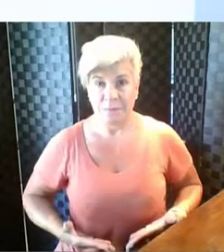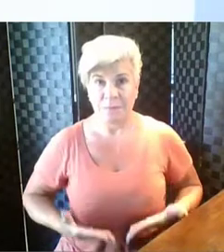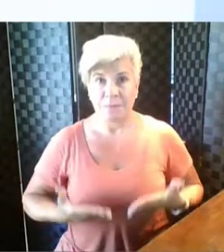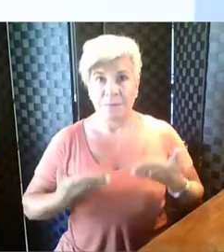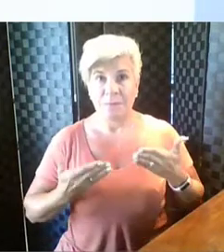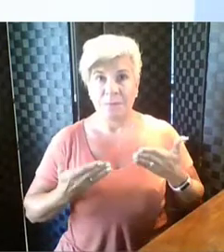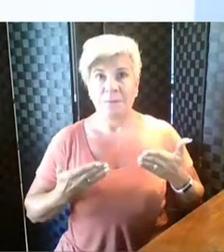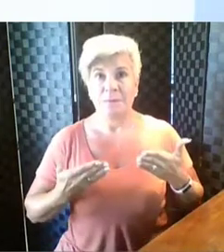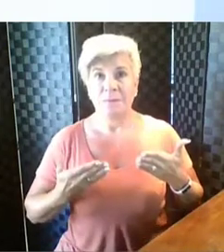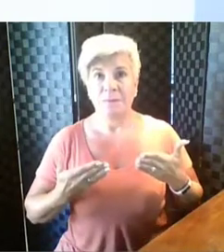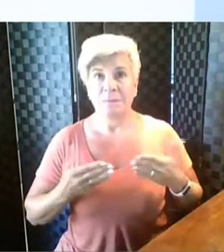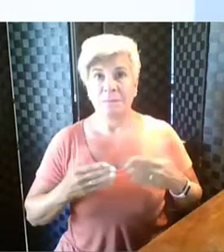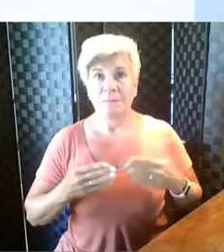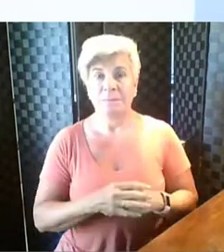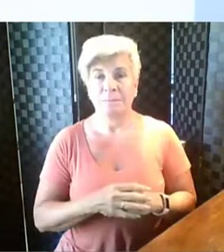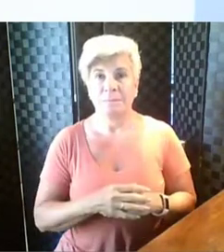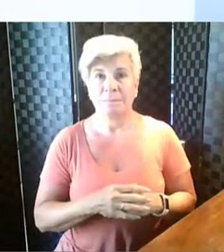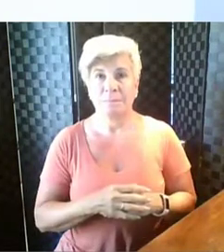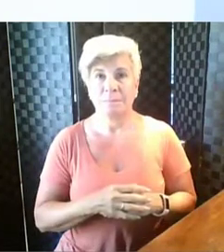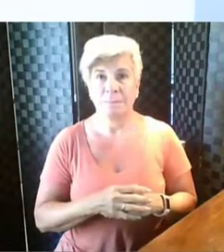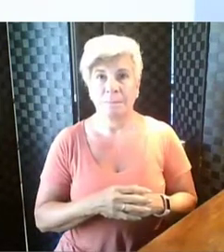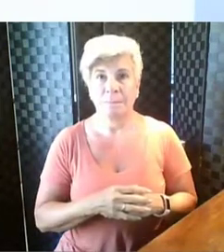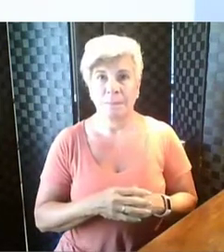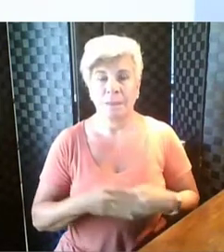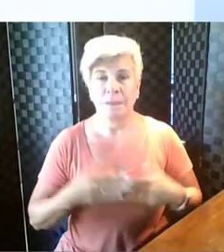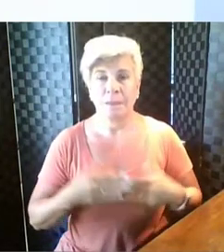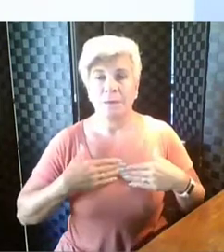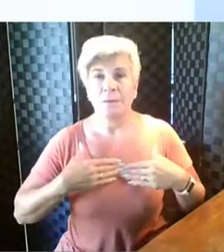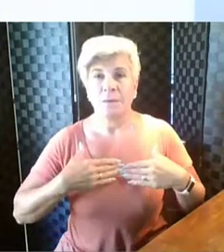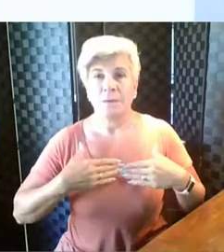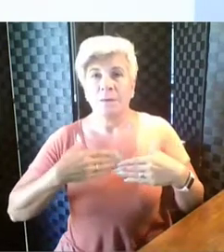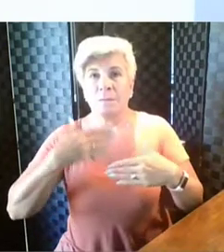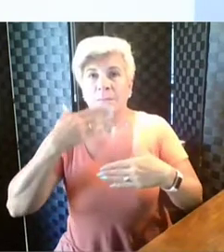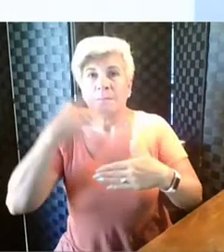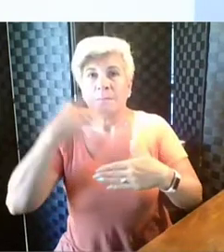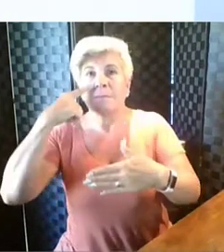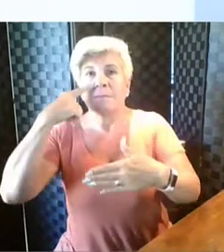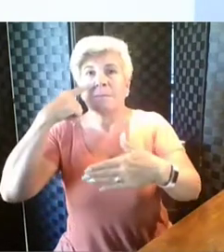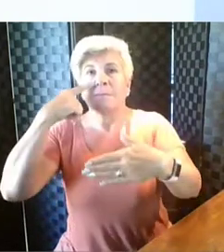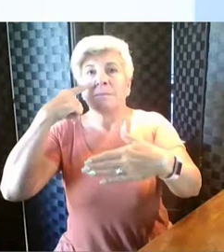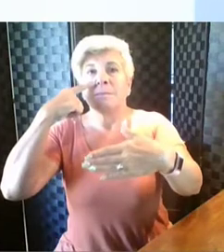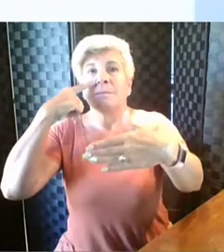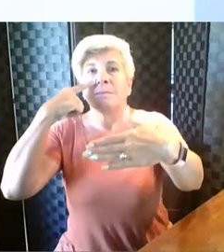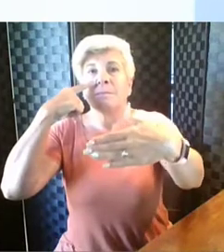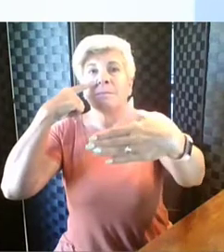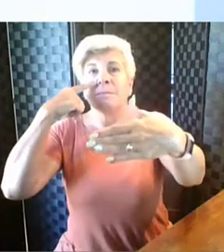tall or stretch out nice and flat. Here we go. Big deep breath in.